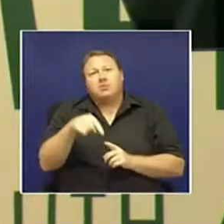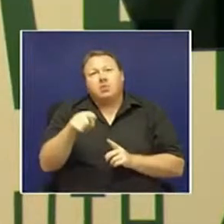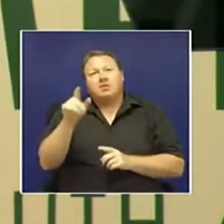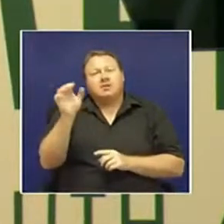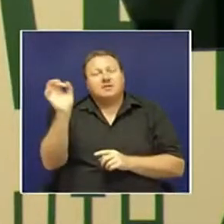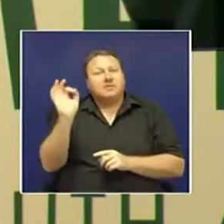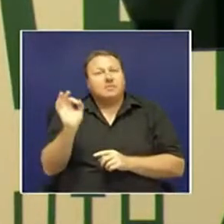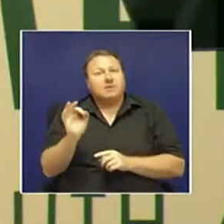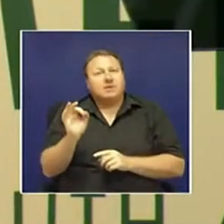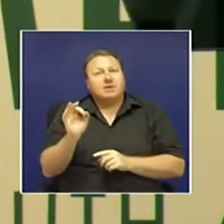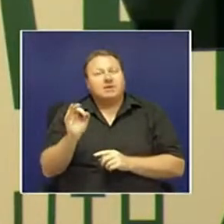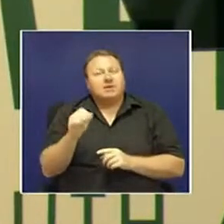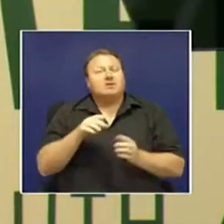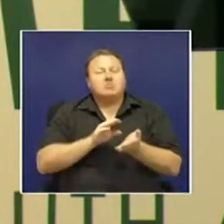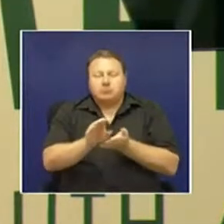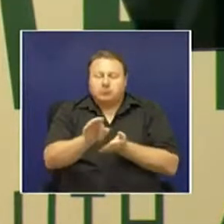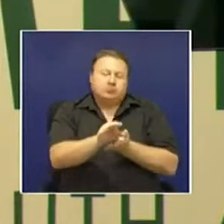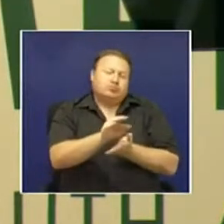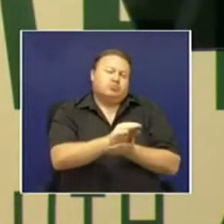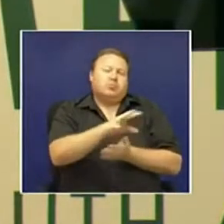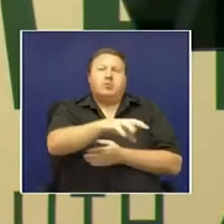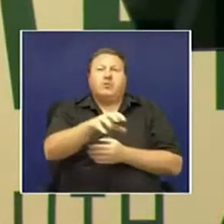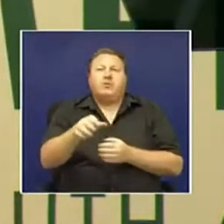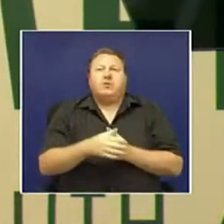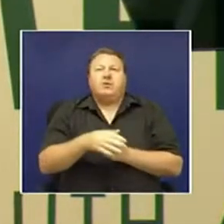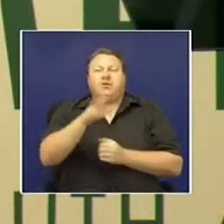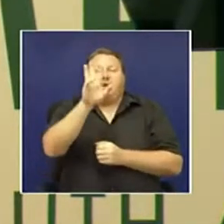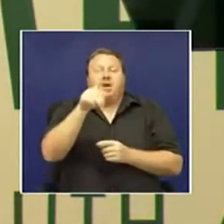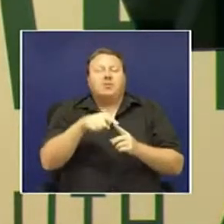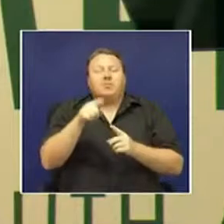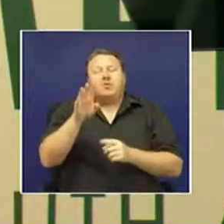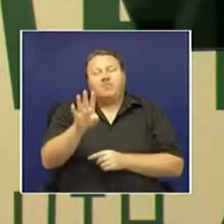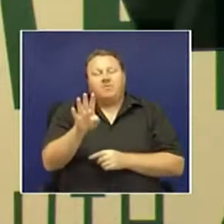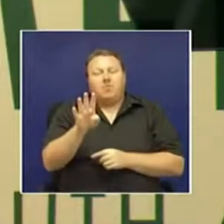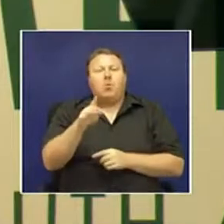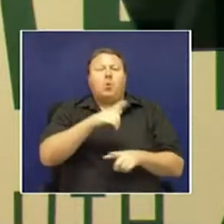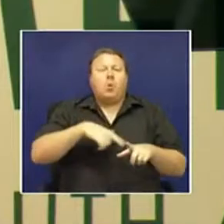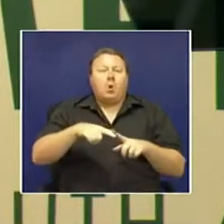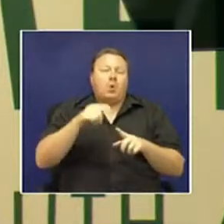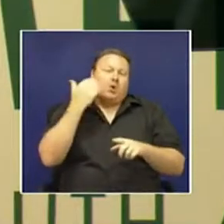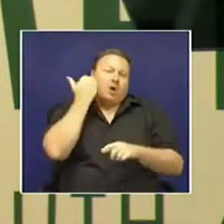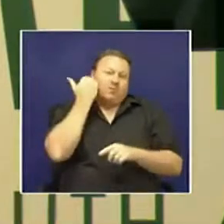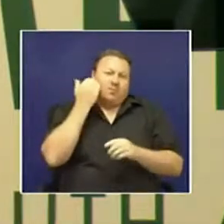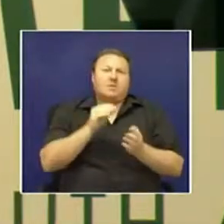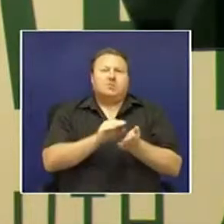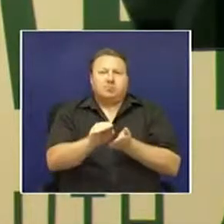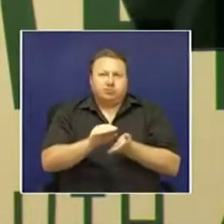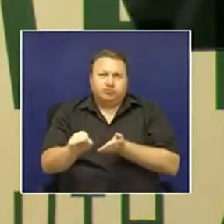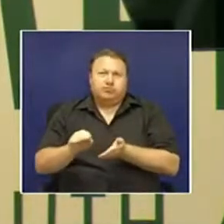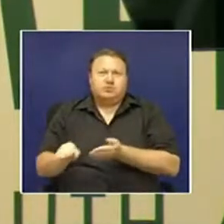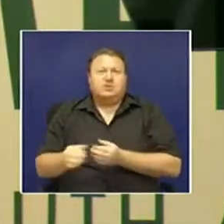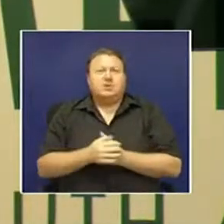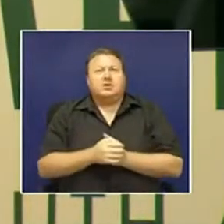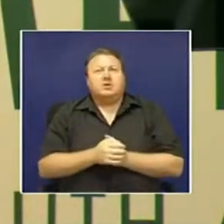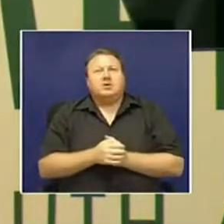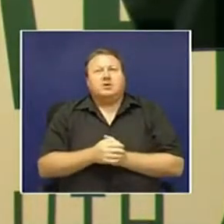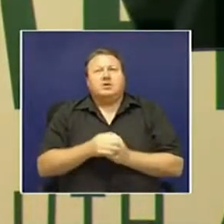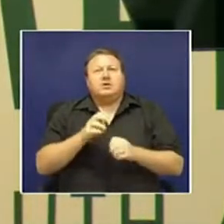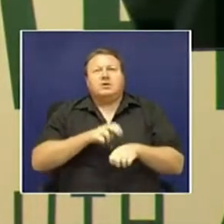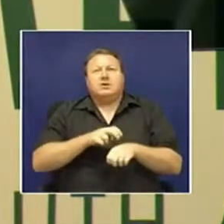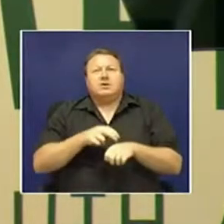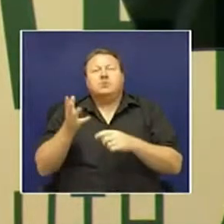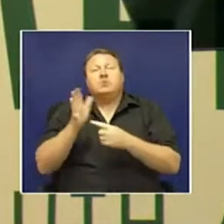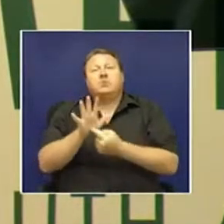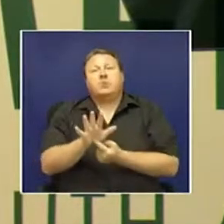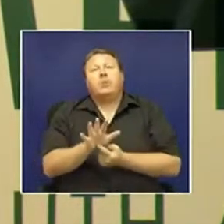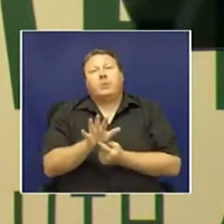to the provinces, and 9.4% to local government. I must express this point, Mr. President, that